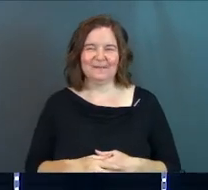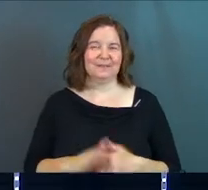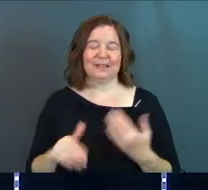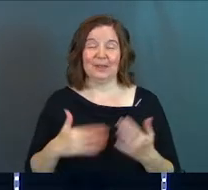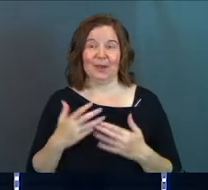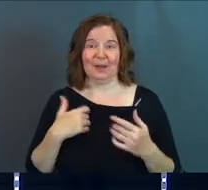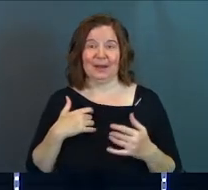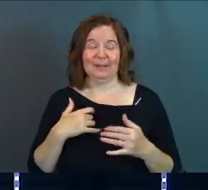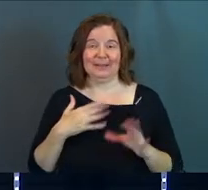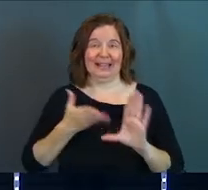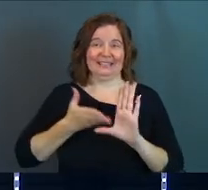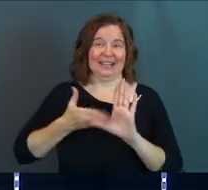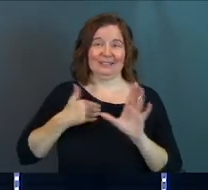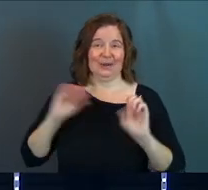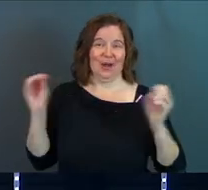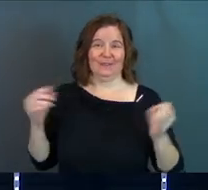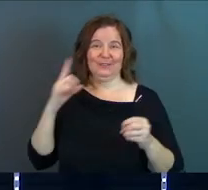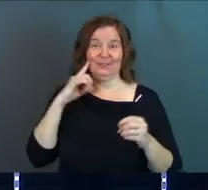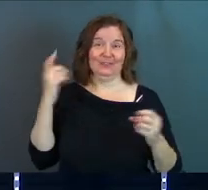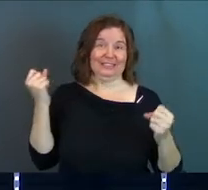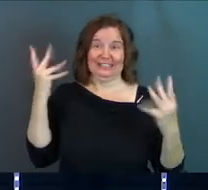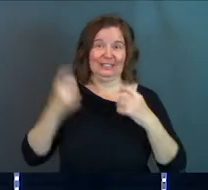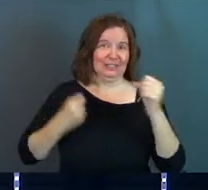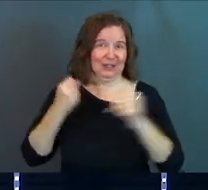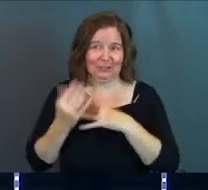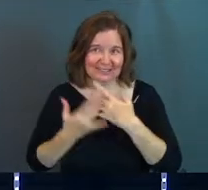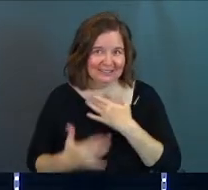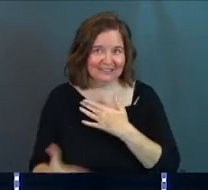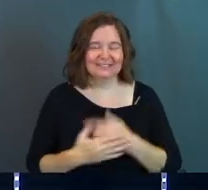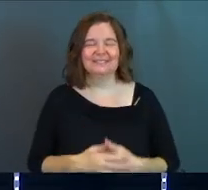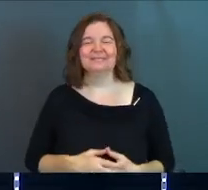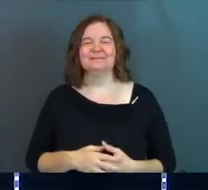They're all going to be in a psychiatrist's office for years.